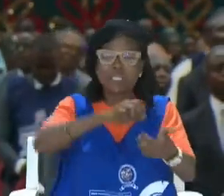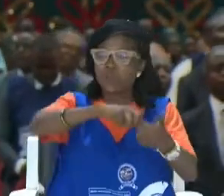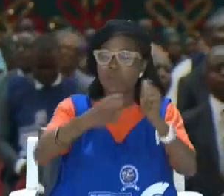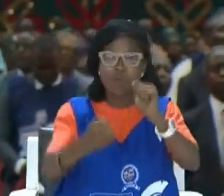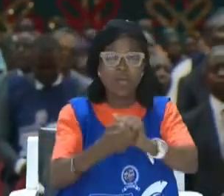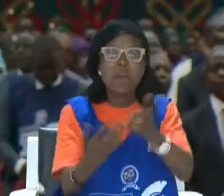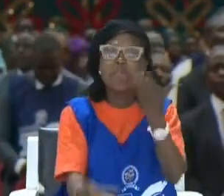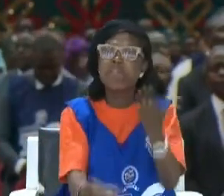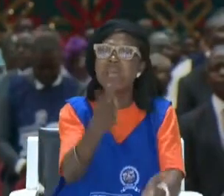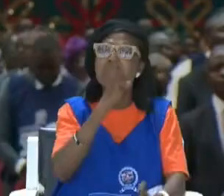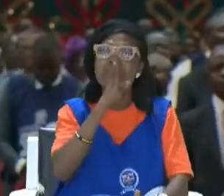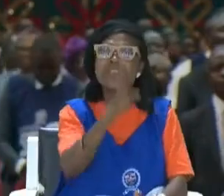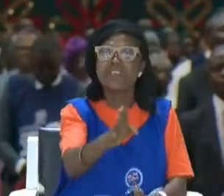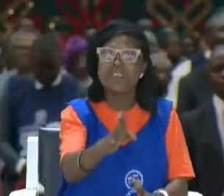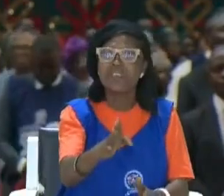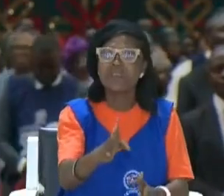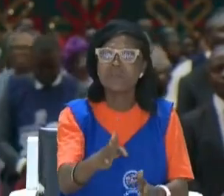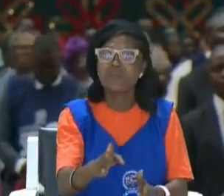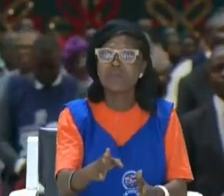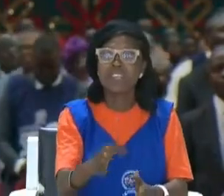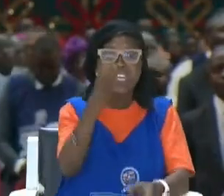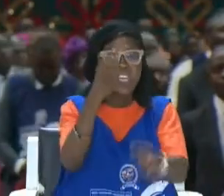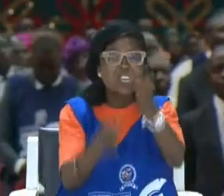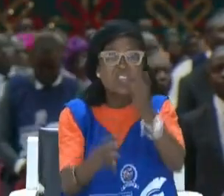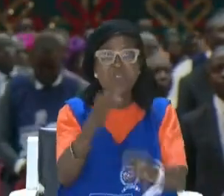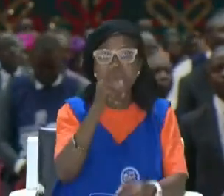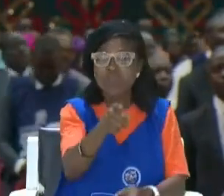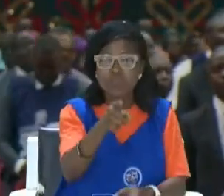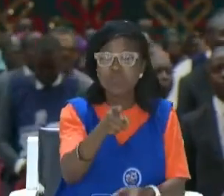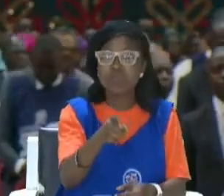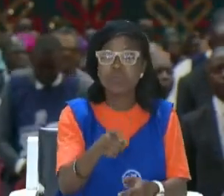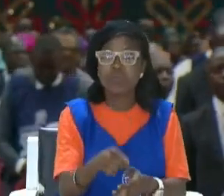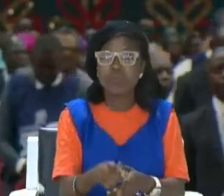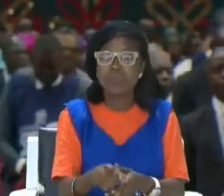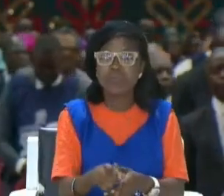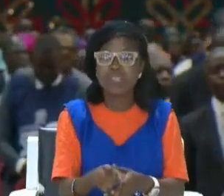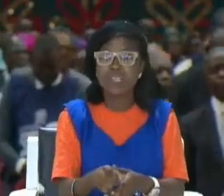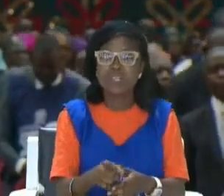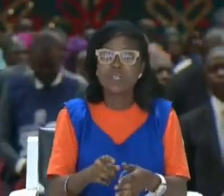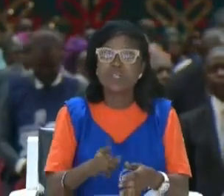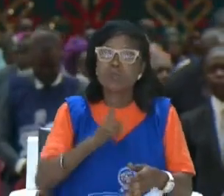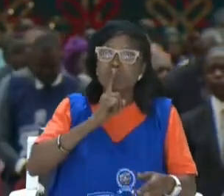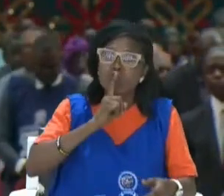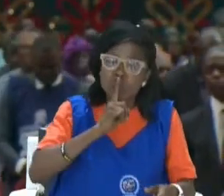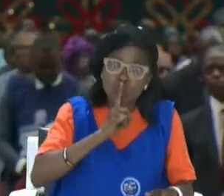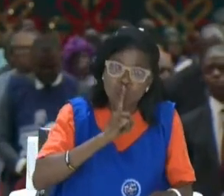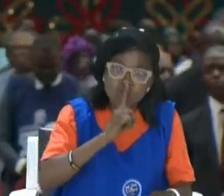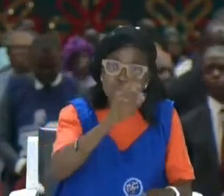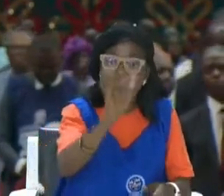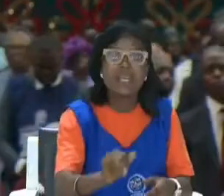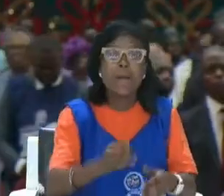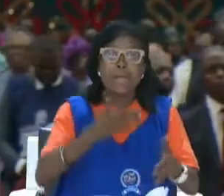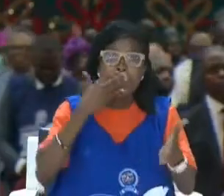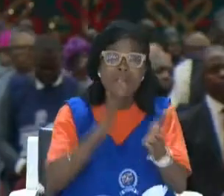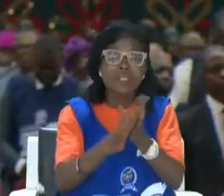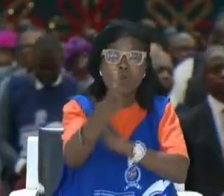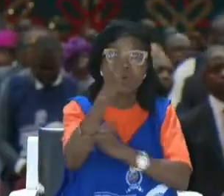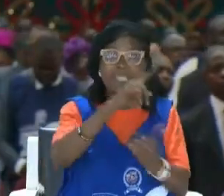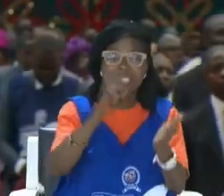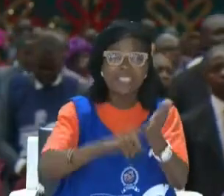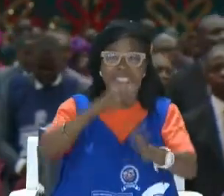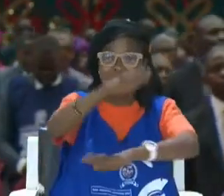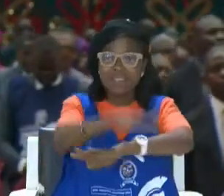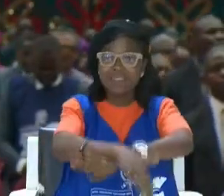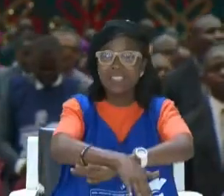Maybe if you really praise God this evening,